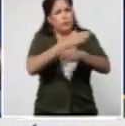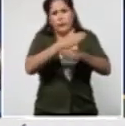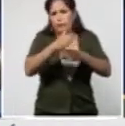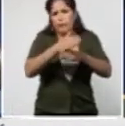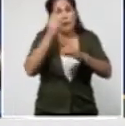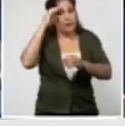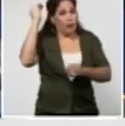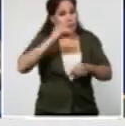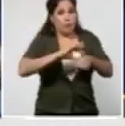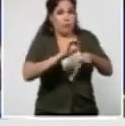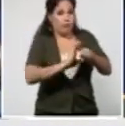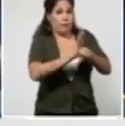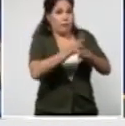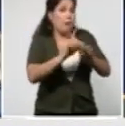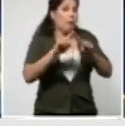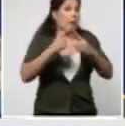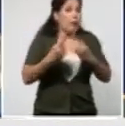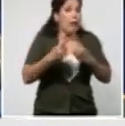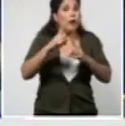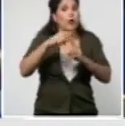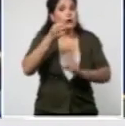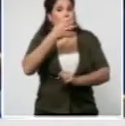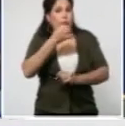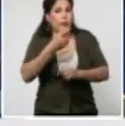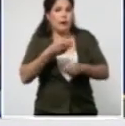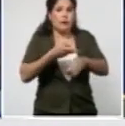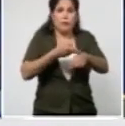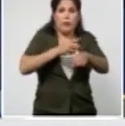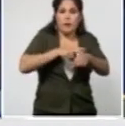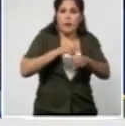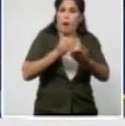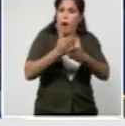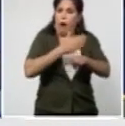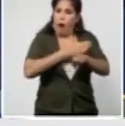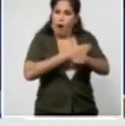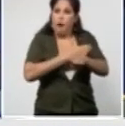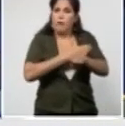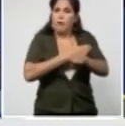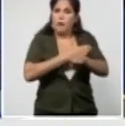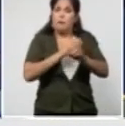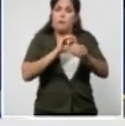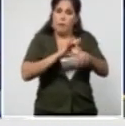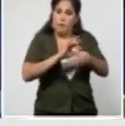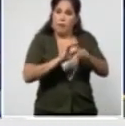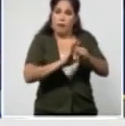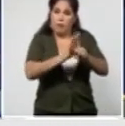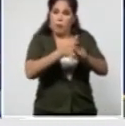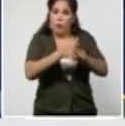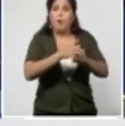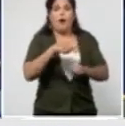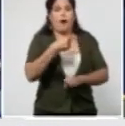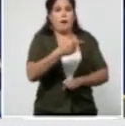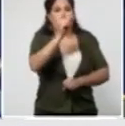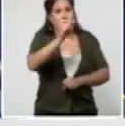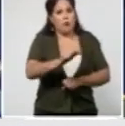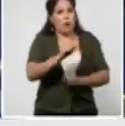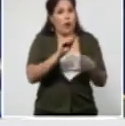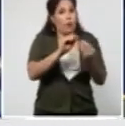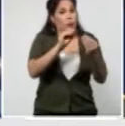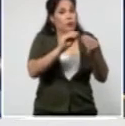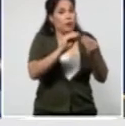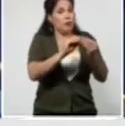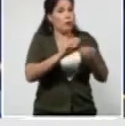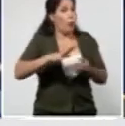therapeutic modalities used in confirmed patients and the preventive modalities used before